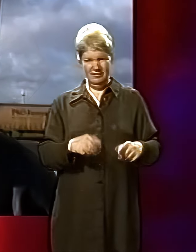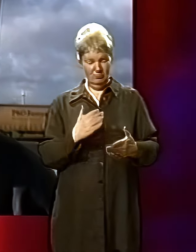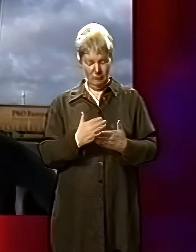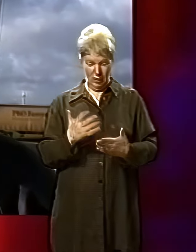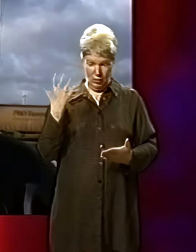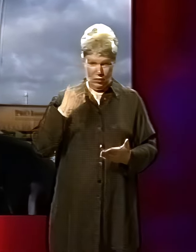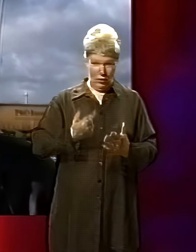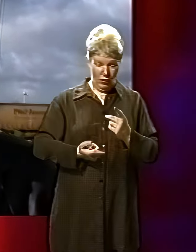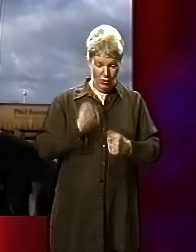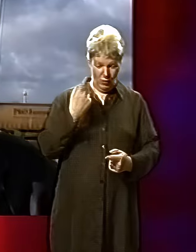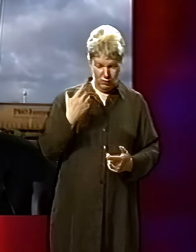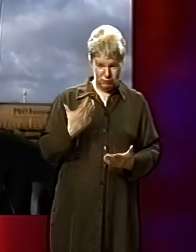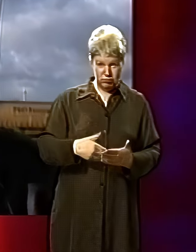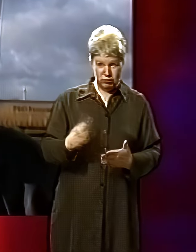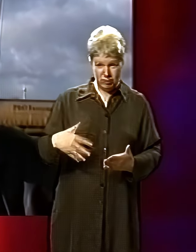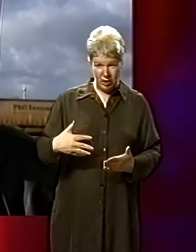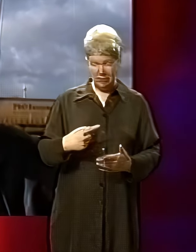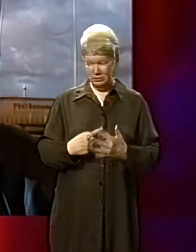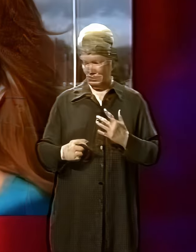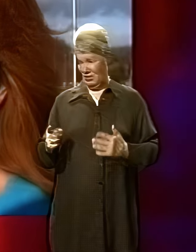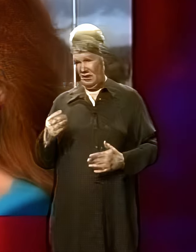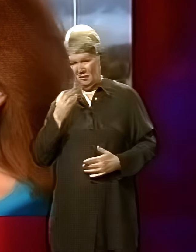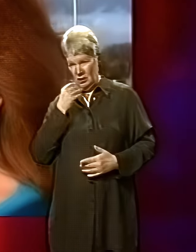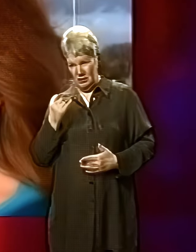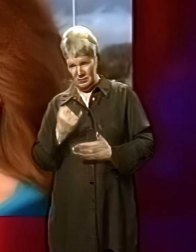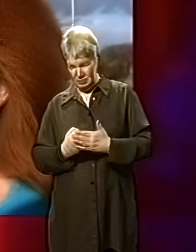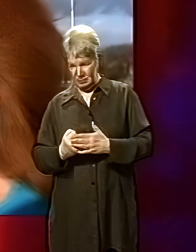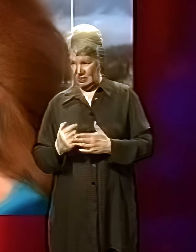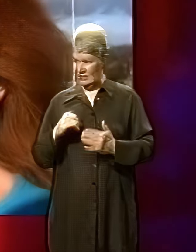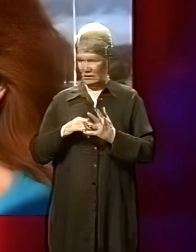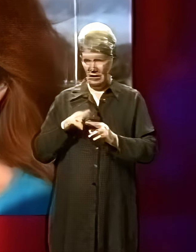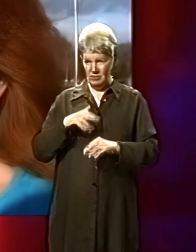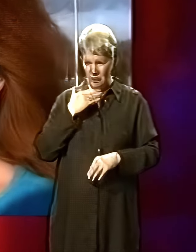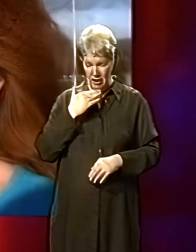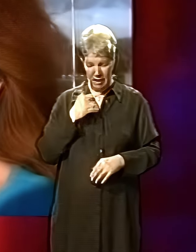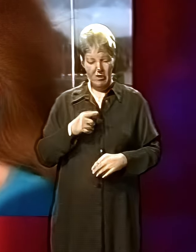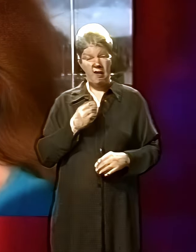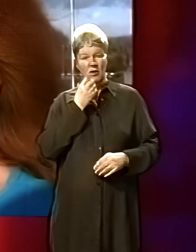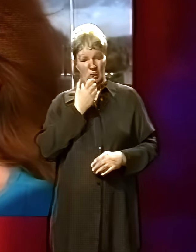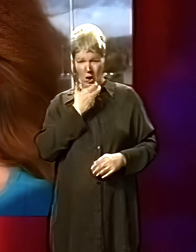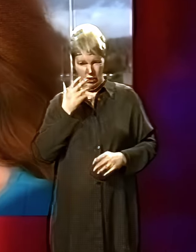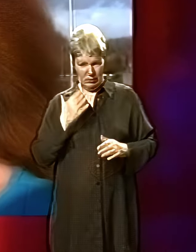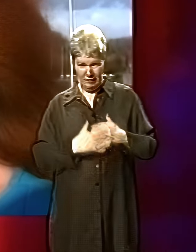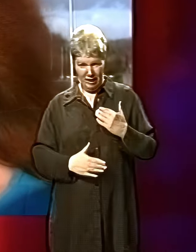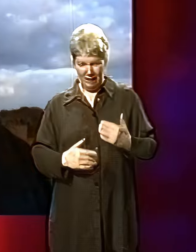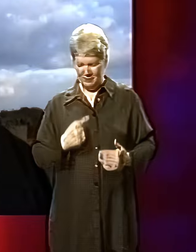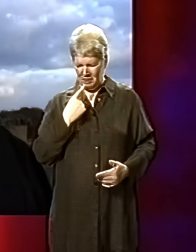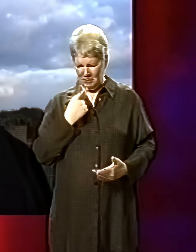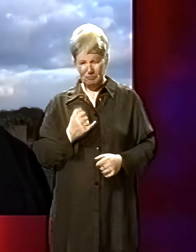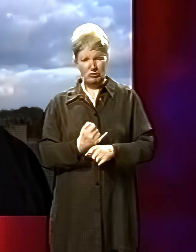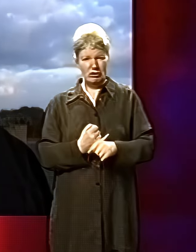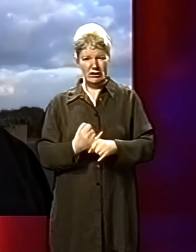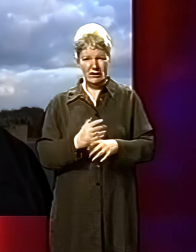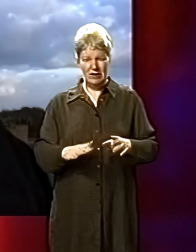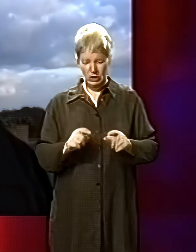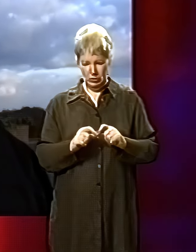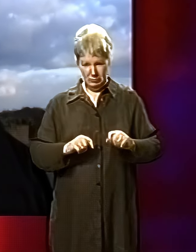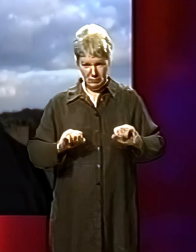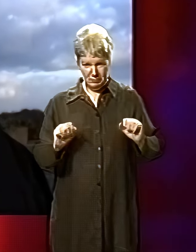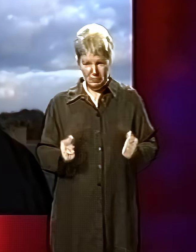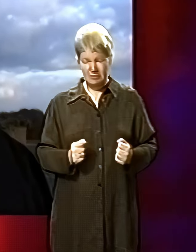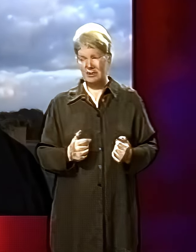overpriced. Understaffed, the food's not very good. It's never hot, it's just either tasteless or greasy. The chips were like